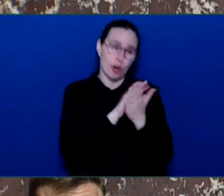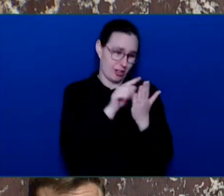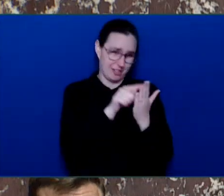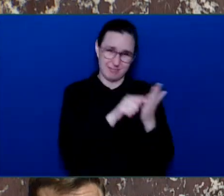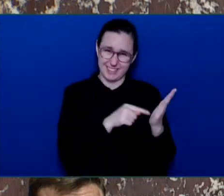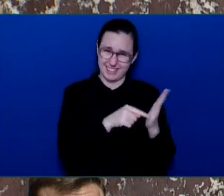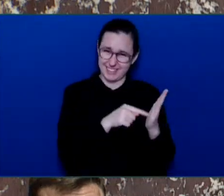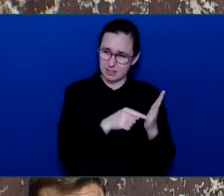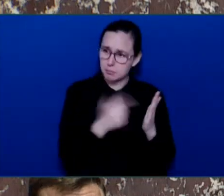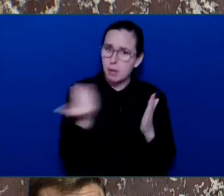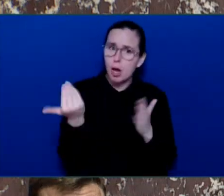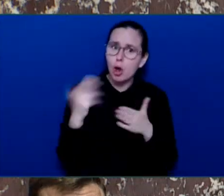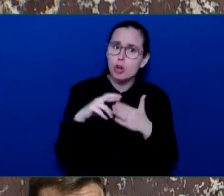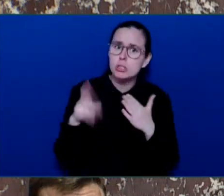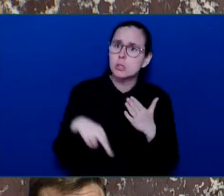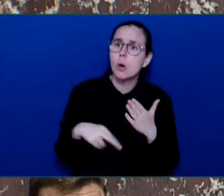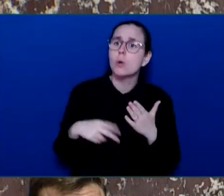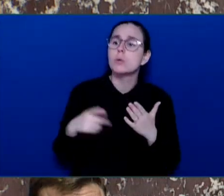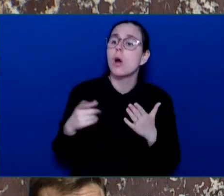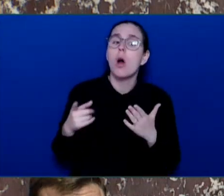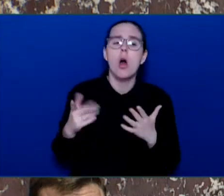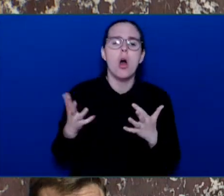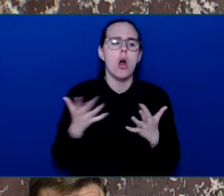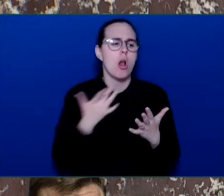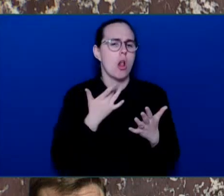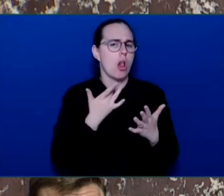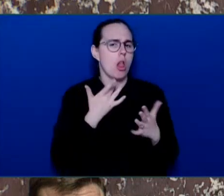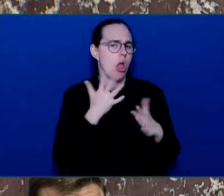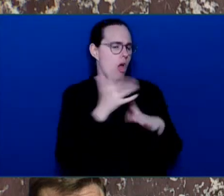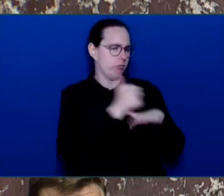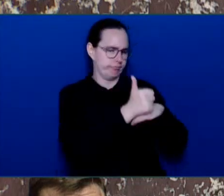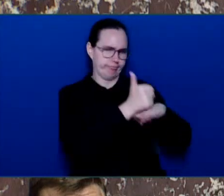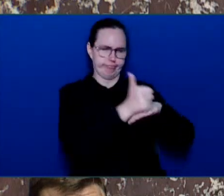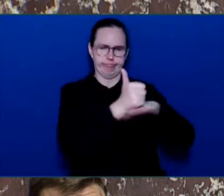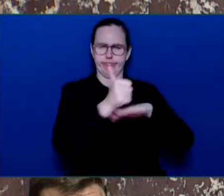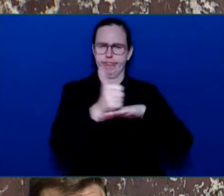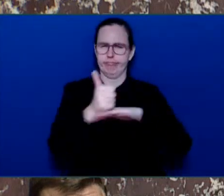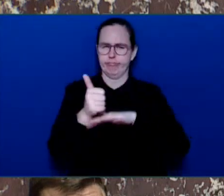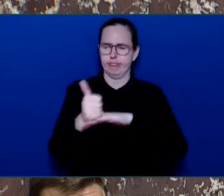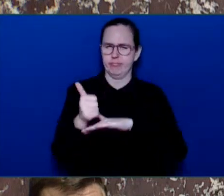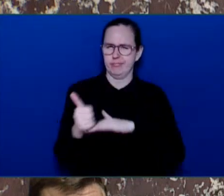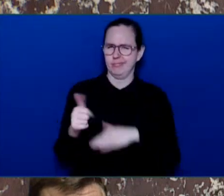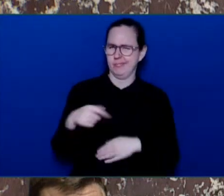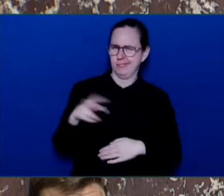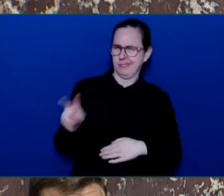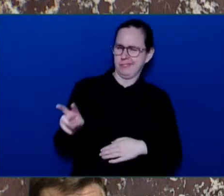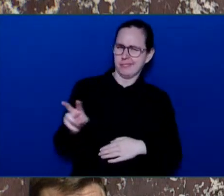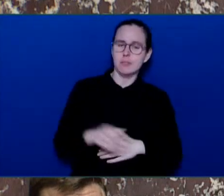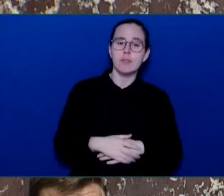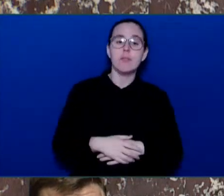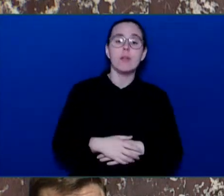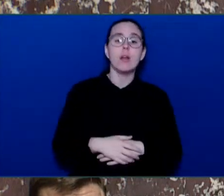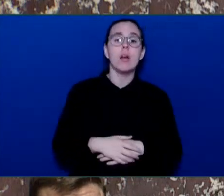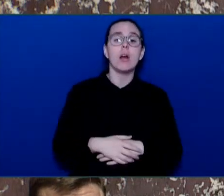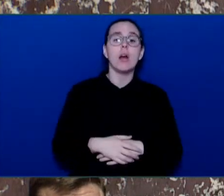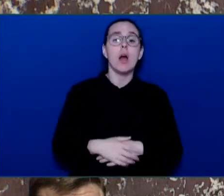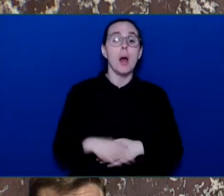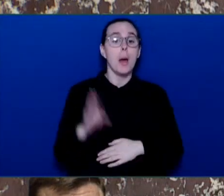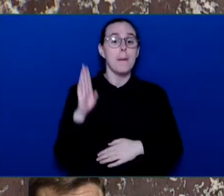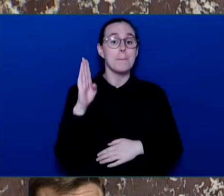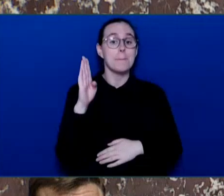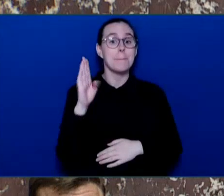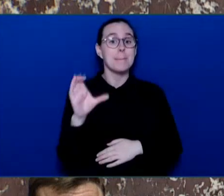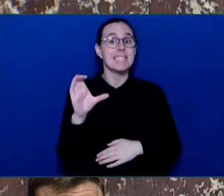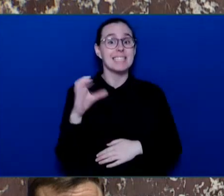Hydro is trying to dump their problems onto us, end quote. Once again, why is the Premier making BC Hydro ratepayers pay